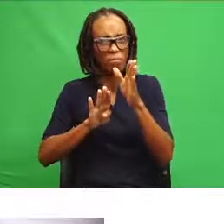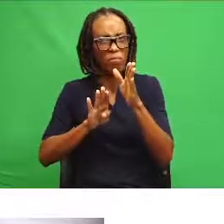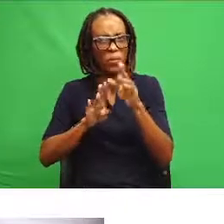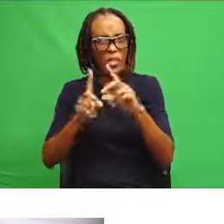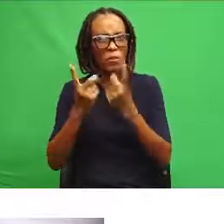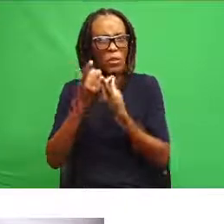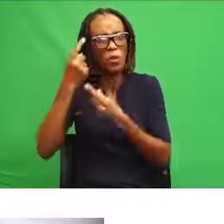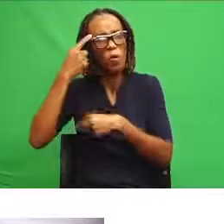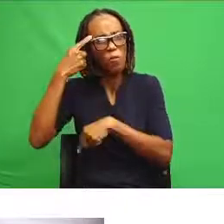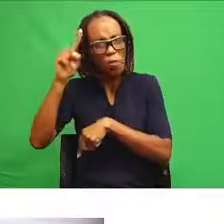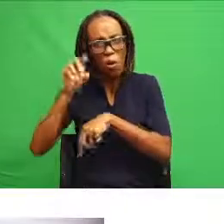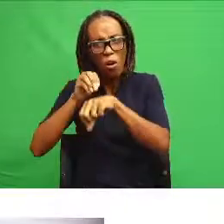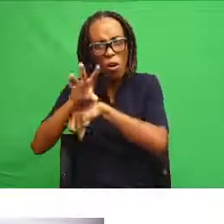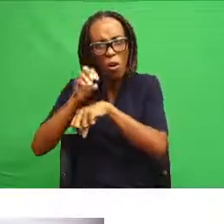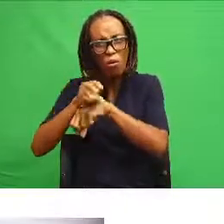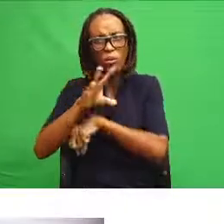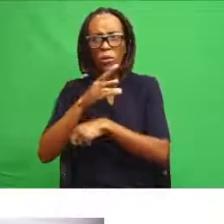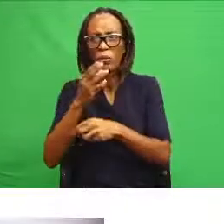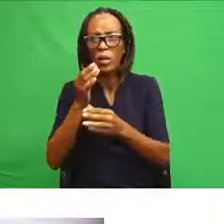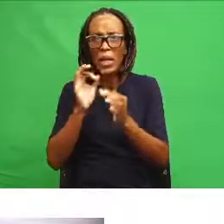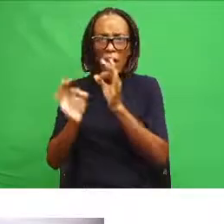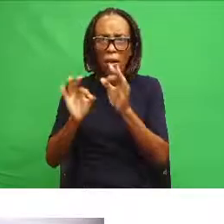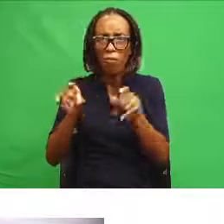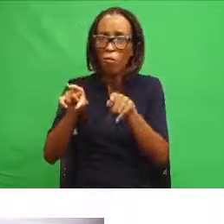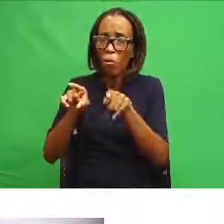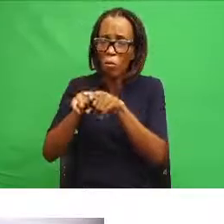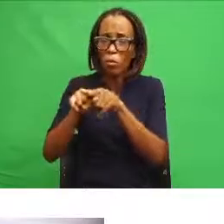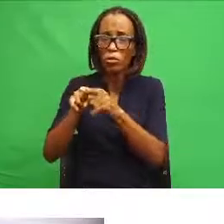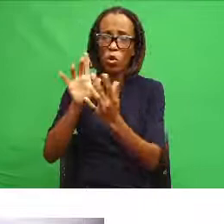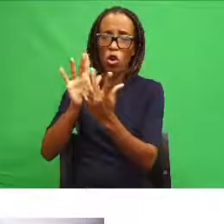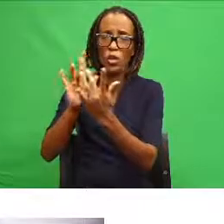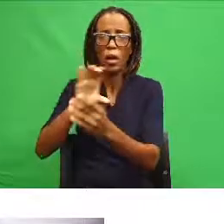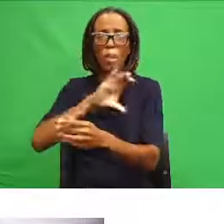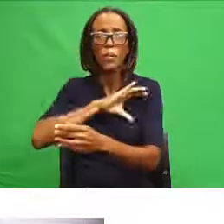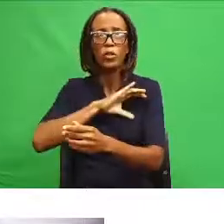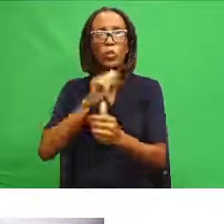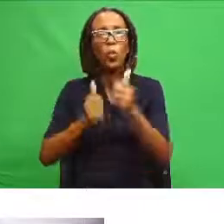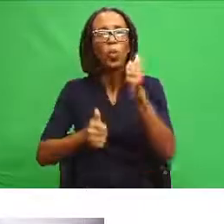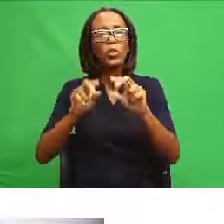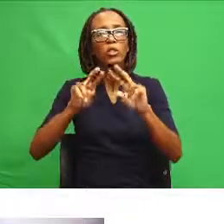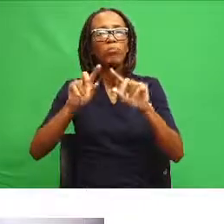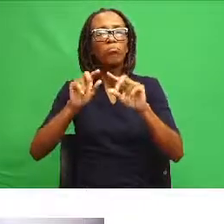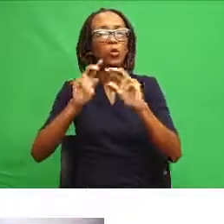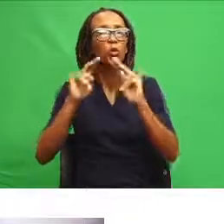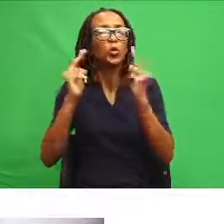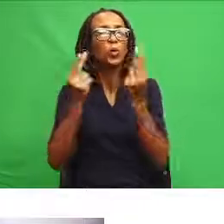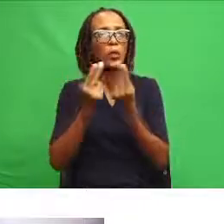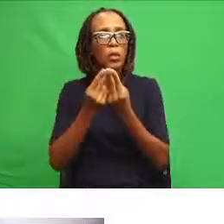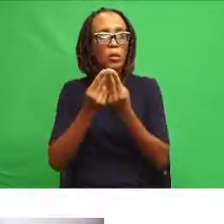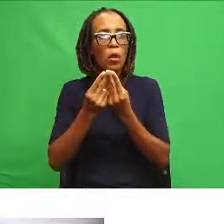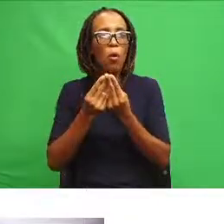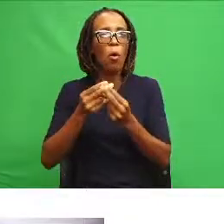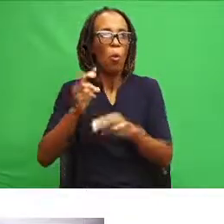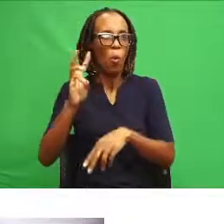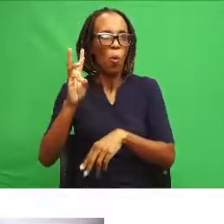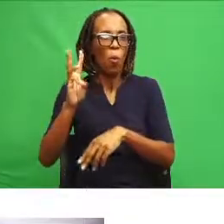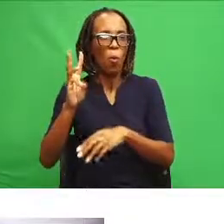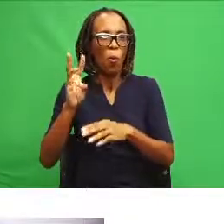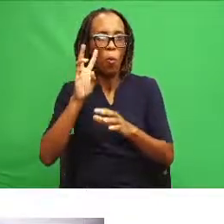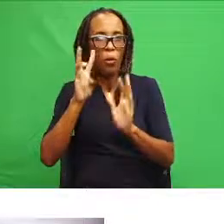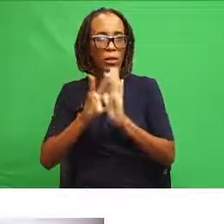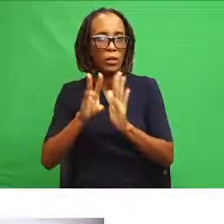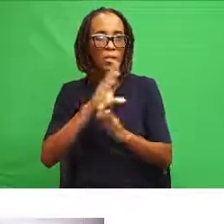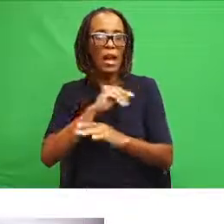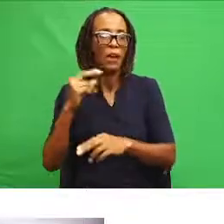And if necessary, we engage the Victim and Witness Support Unit, and they will engage with the family accordingly if that is what the elder wants. But we